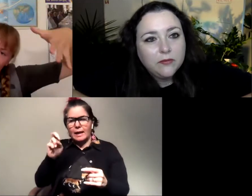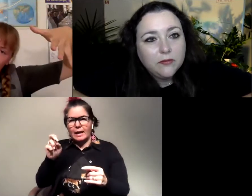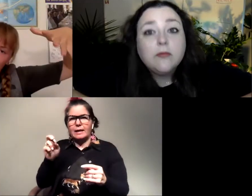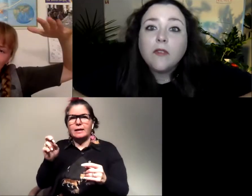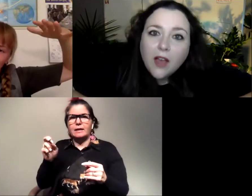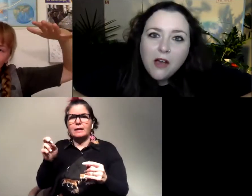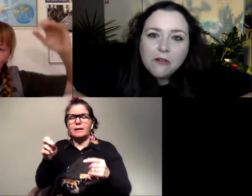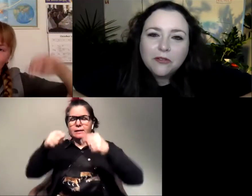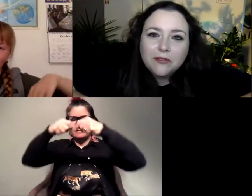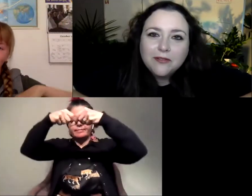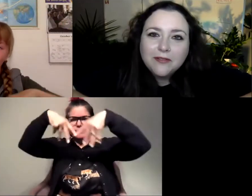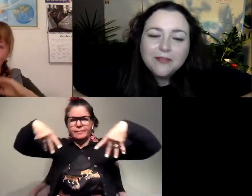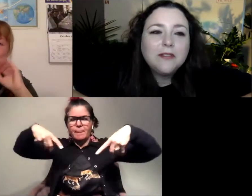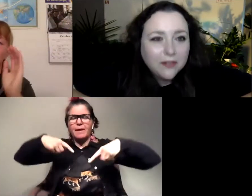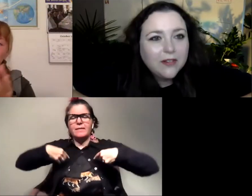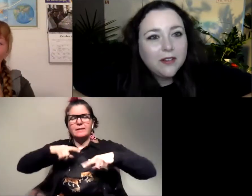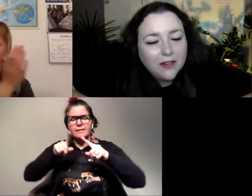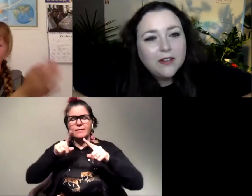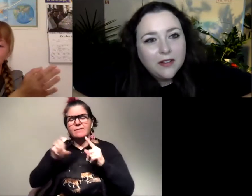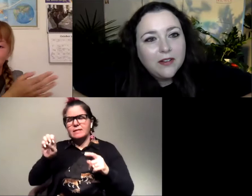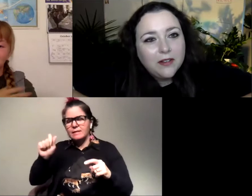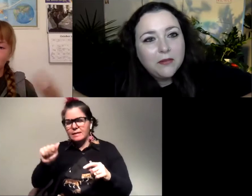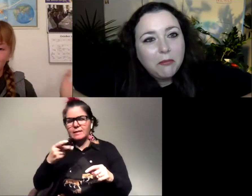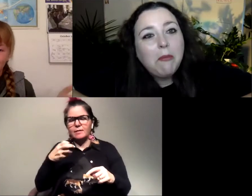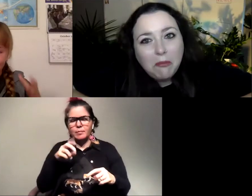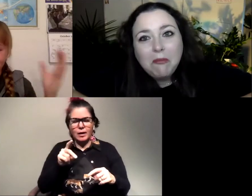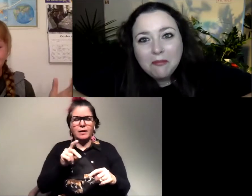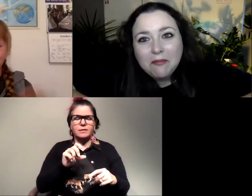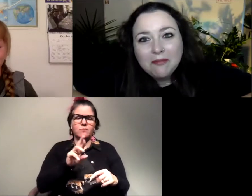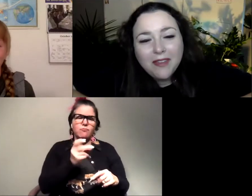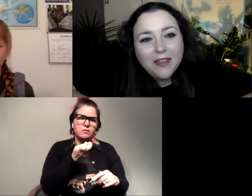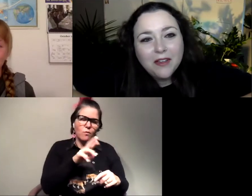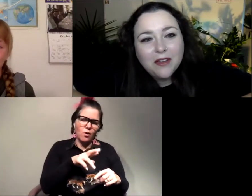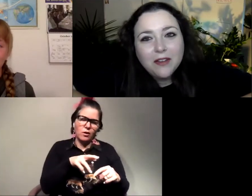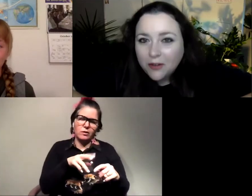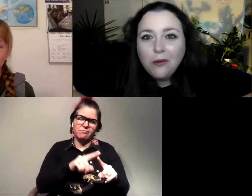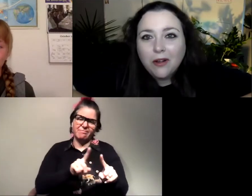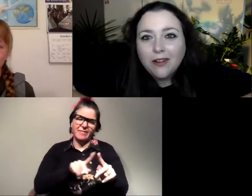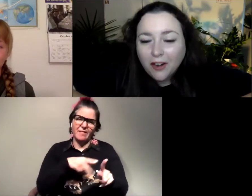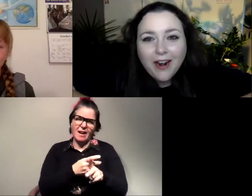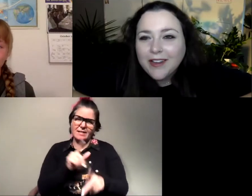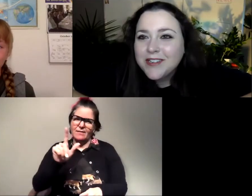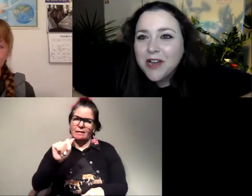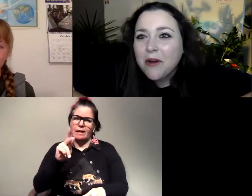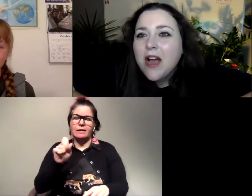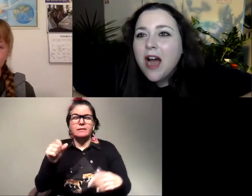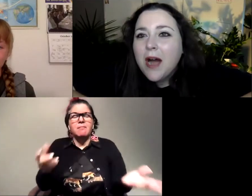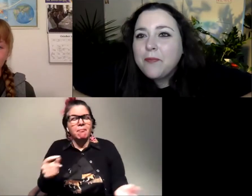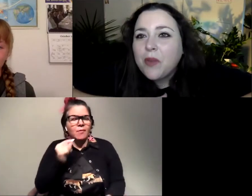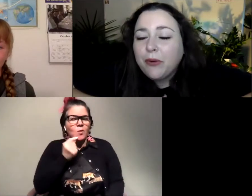umbrella category, and then under that umbrella you have seas, ponds, reservoirs, all of these different types of lakes. Cool. All right, good to